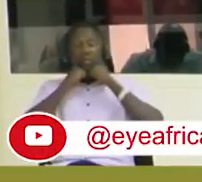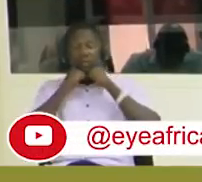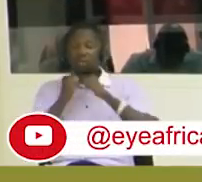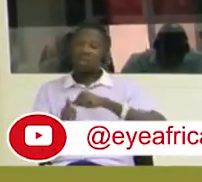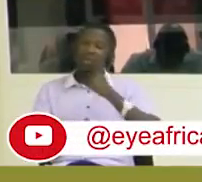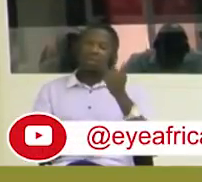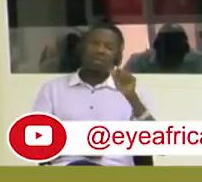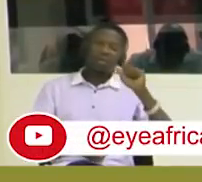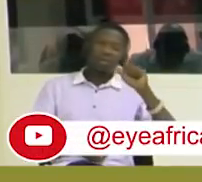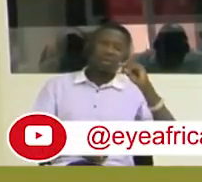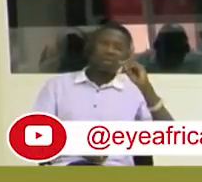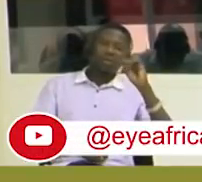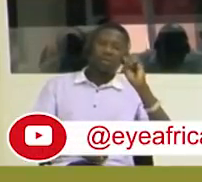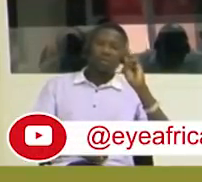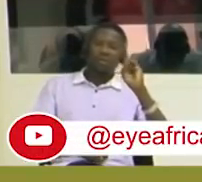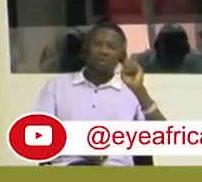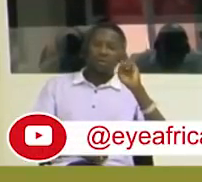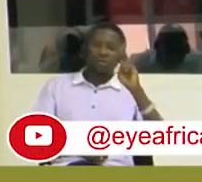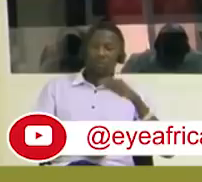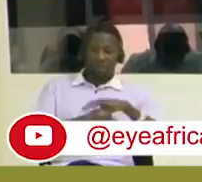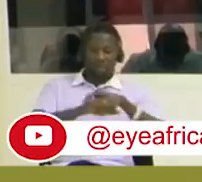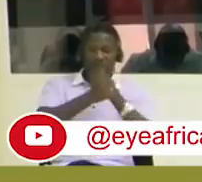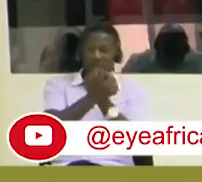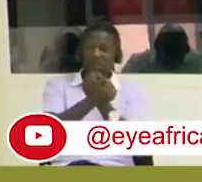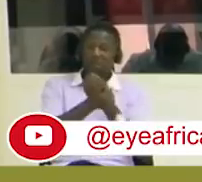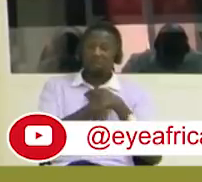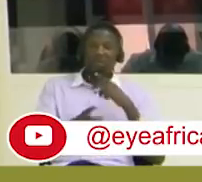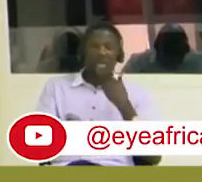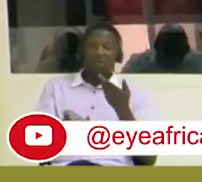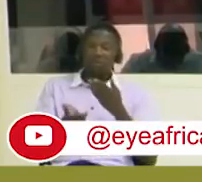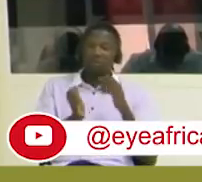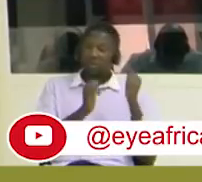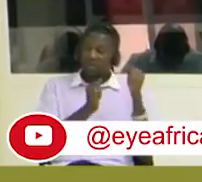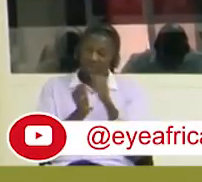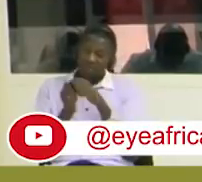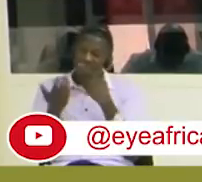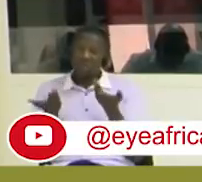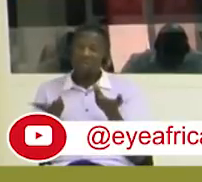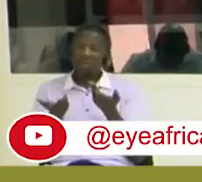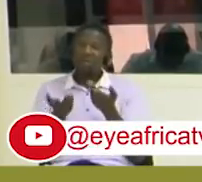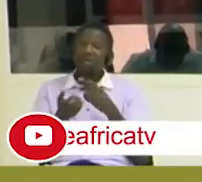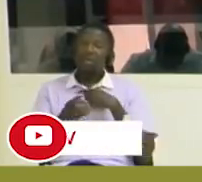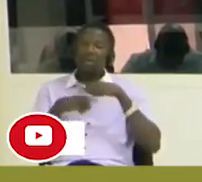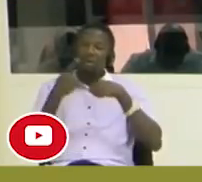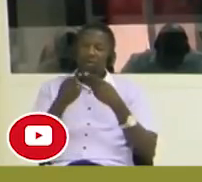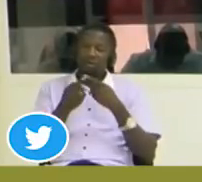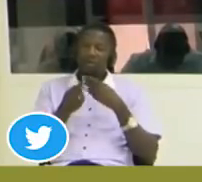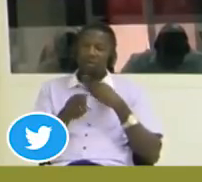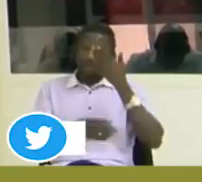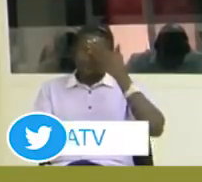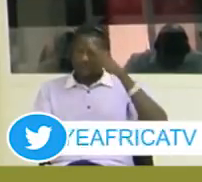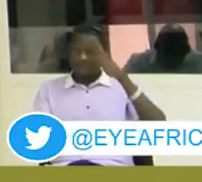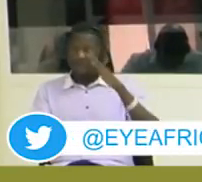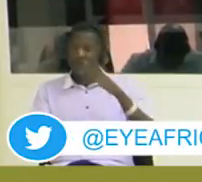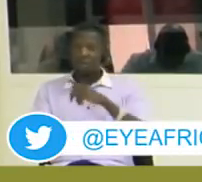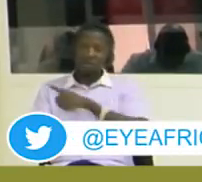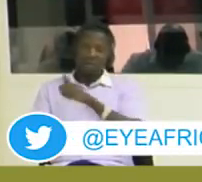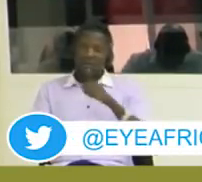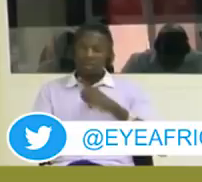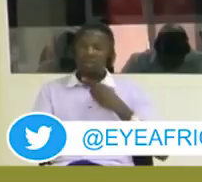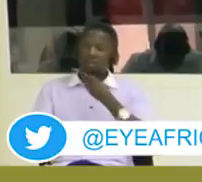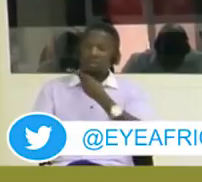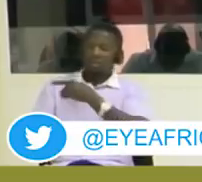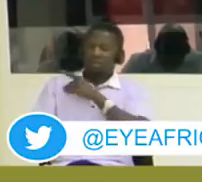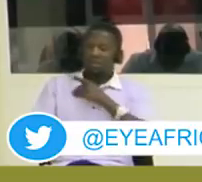Sabali and Sadibu Haidara were arrested on the basis of spurious allegations And as a result of their conduct, their